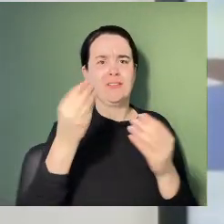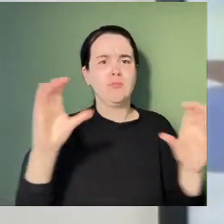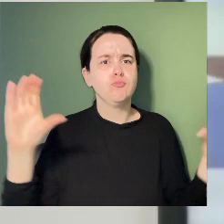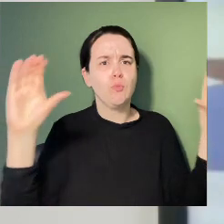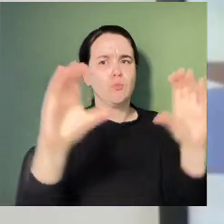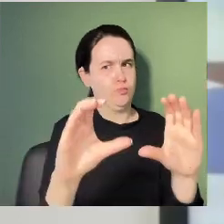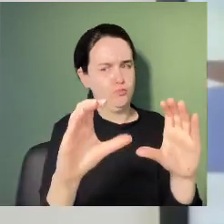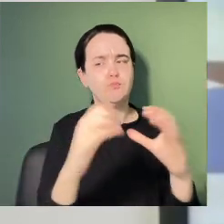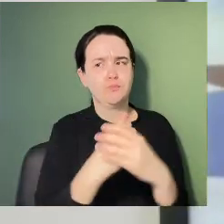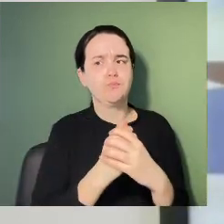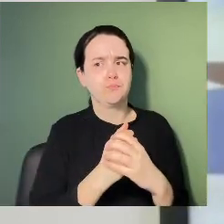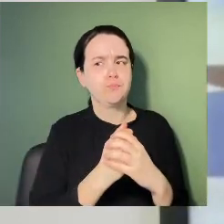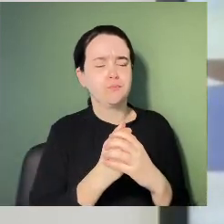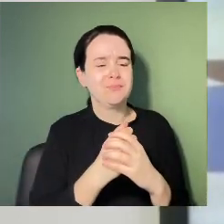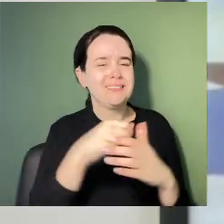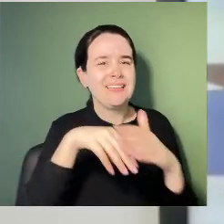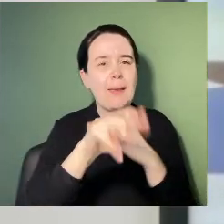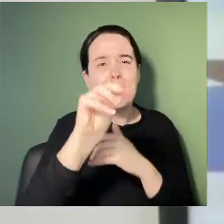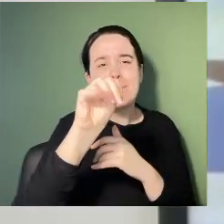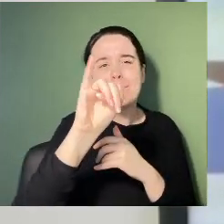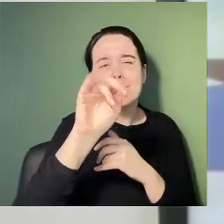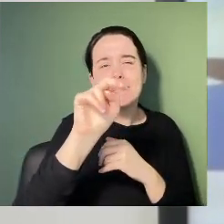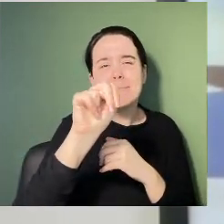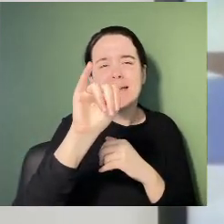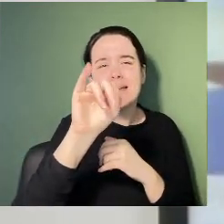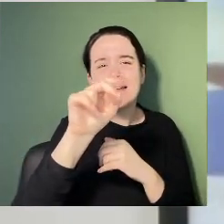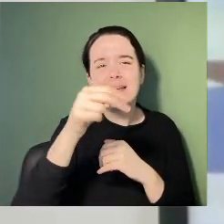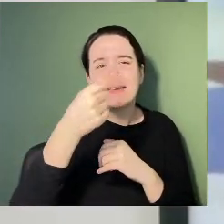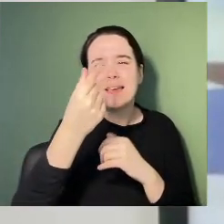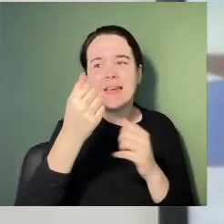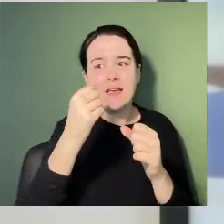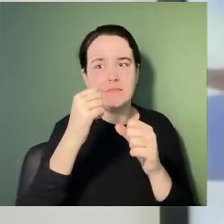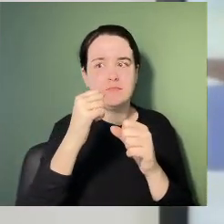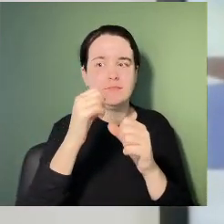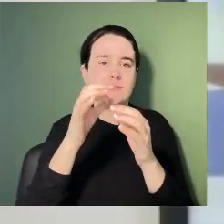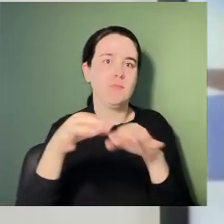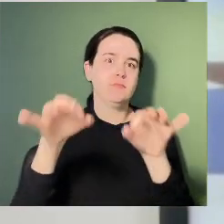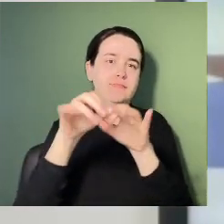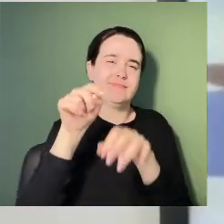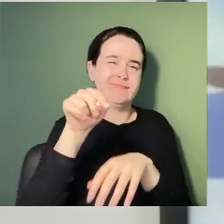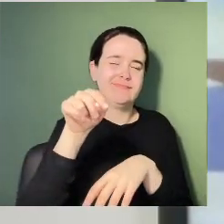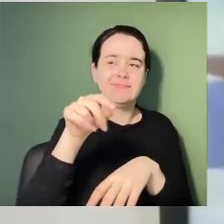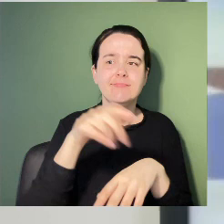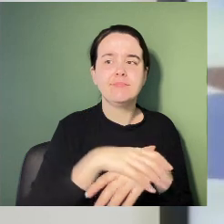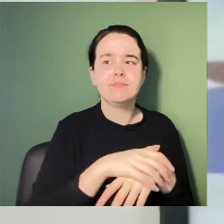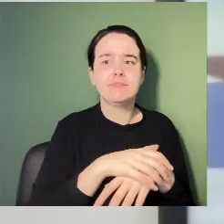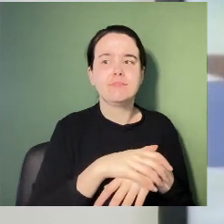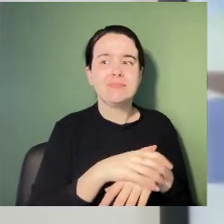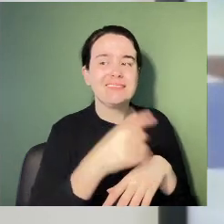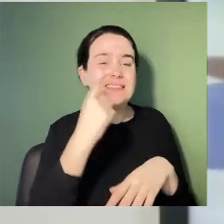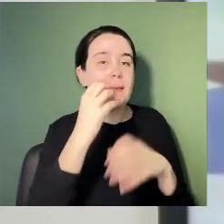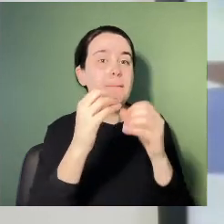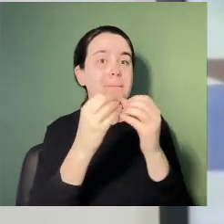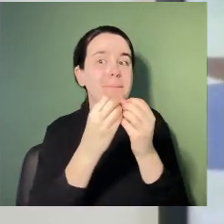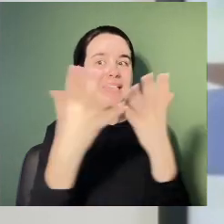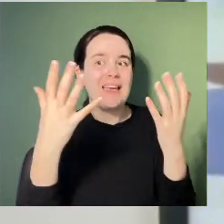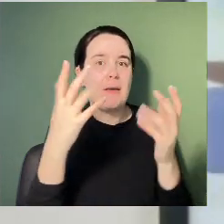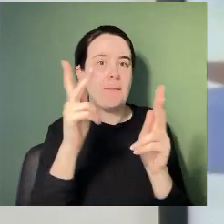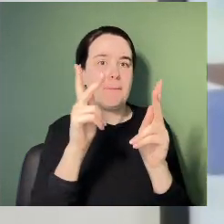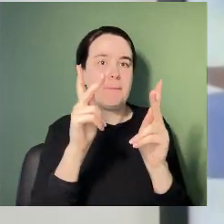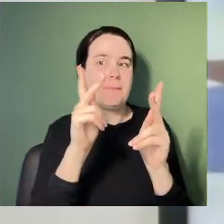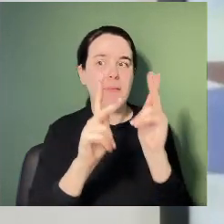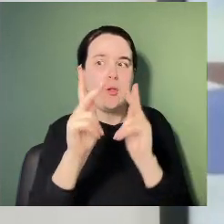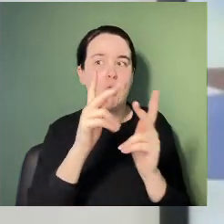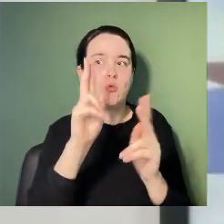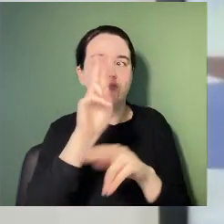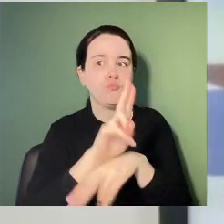energy sector. You can see what percentage of that money makes up total donations. So,